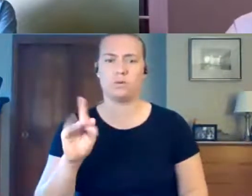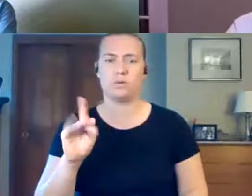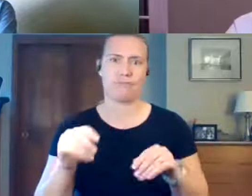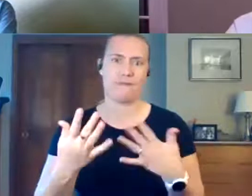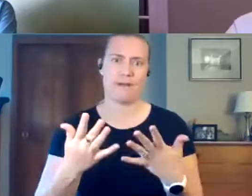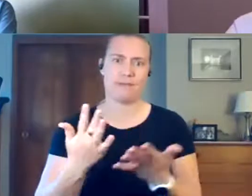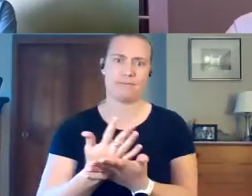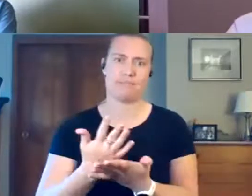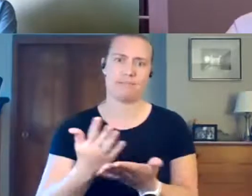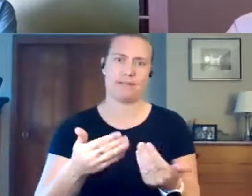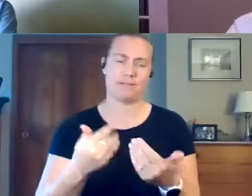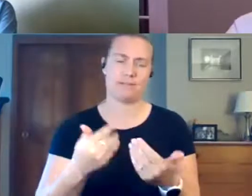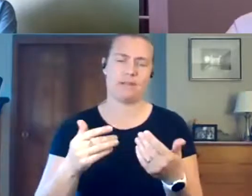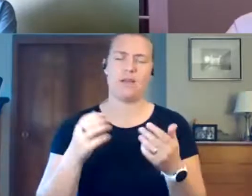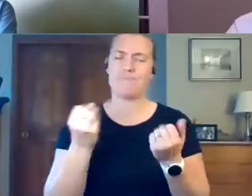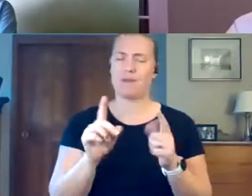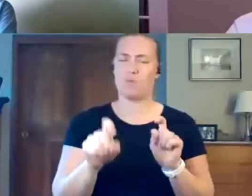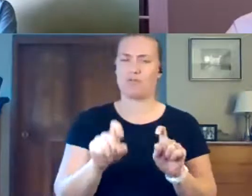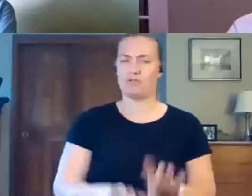So a lot of questions there.